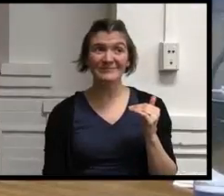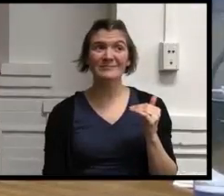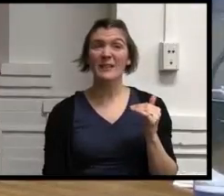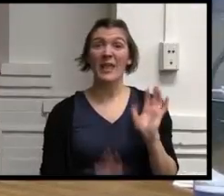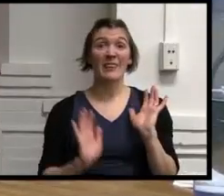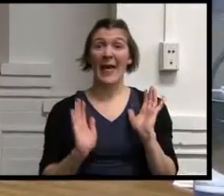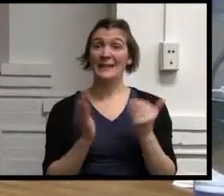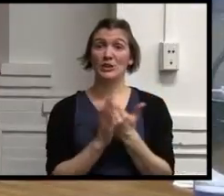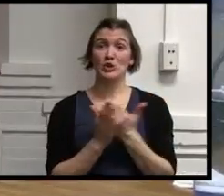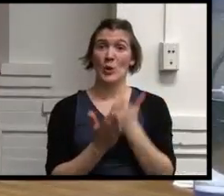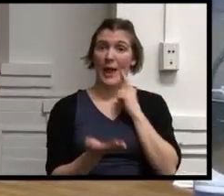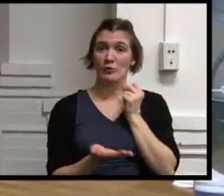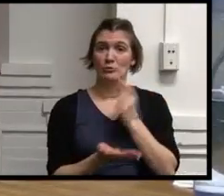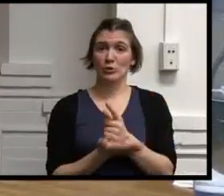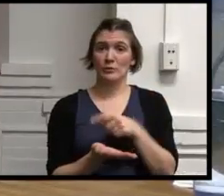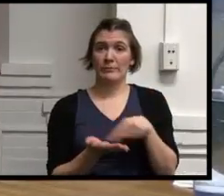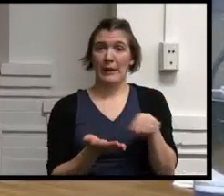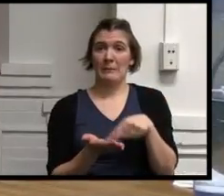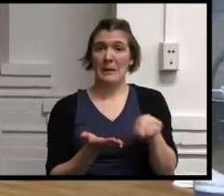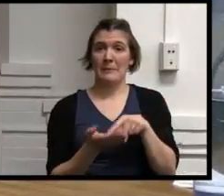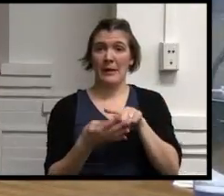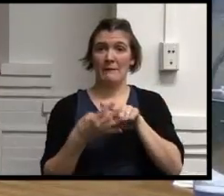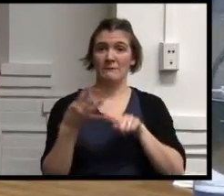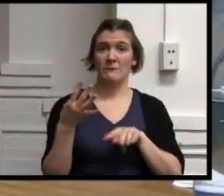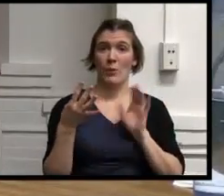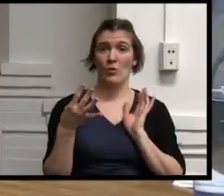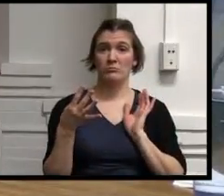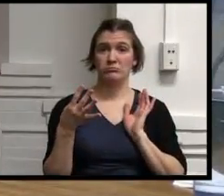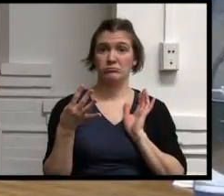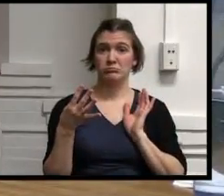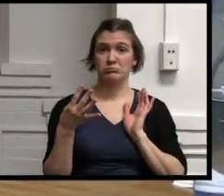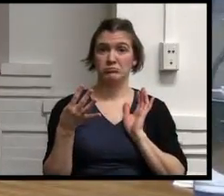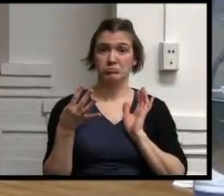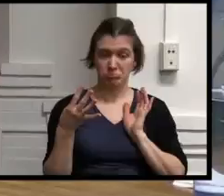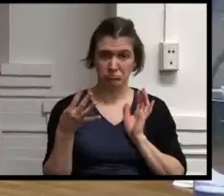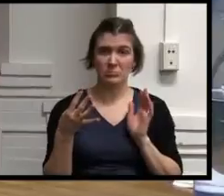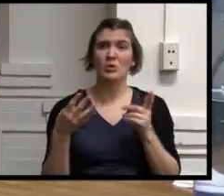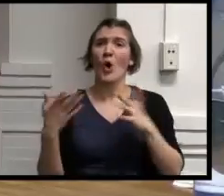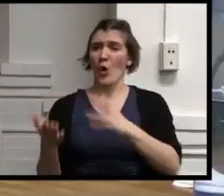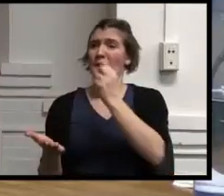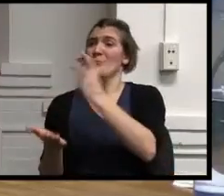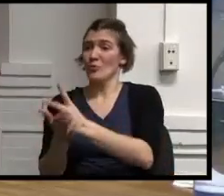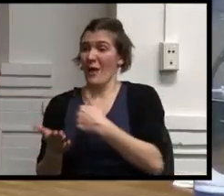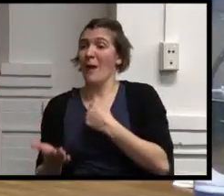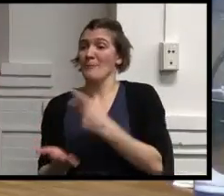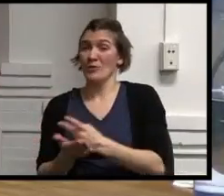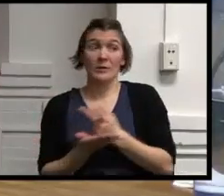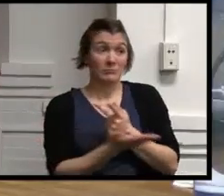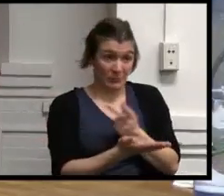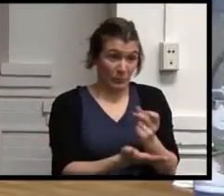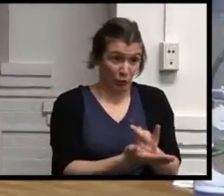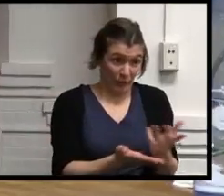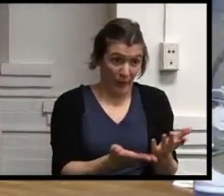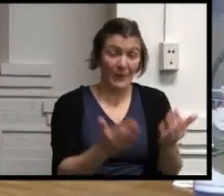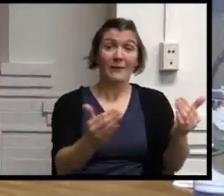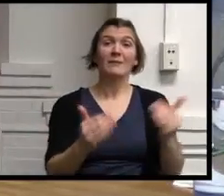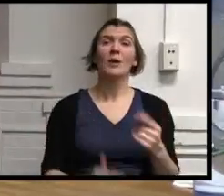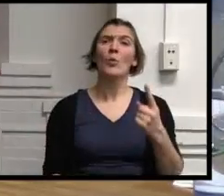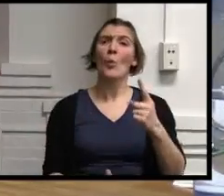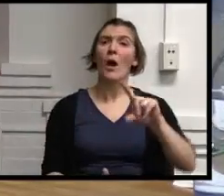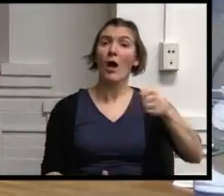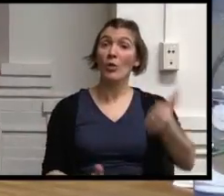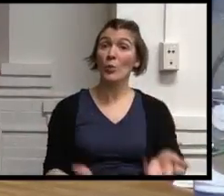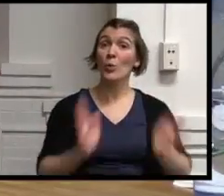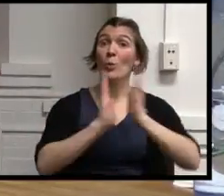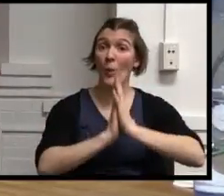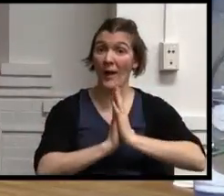Those are the new items that are on that list of owner expenses authorized by the town manager. And then we do have a request before